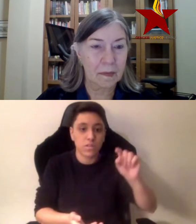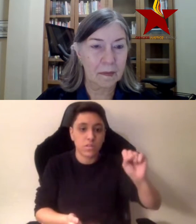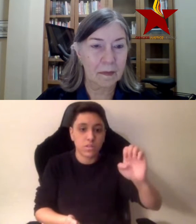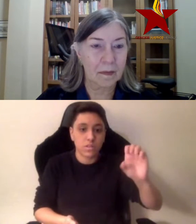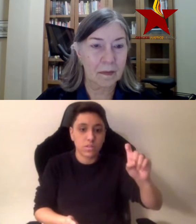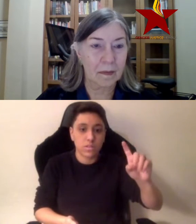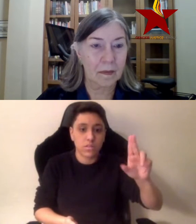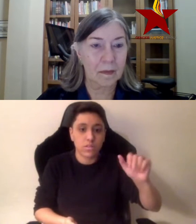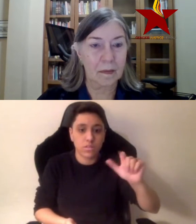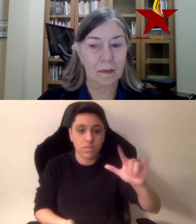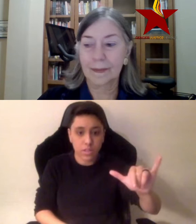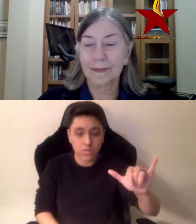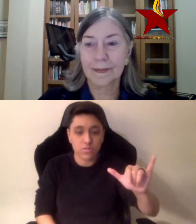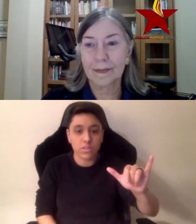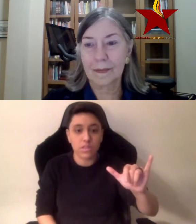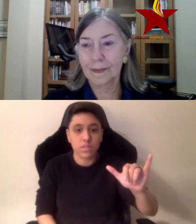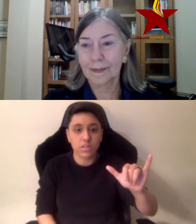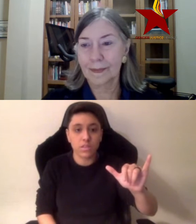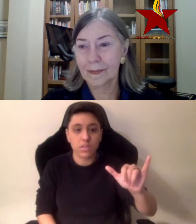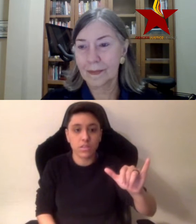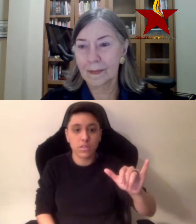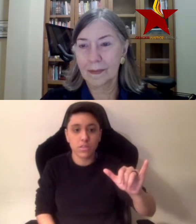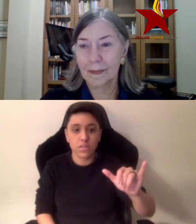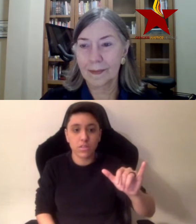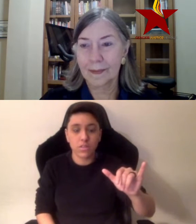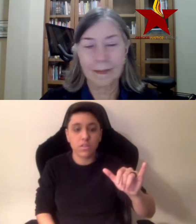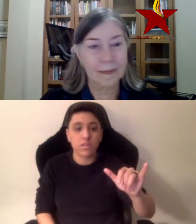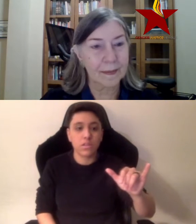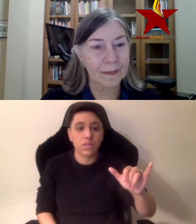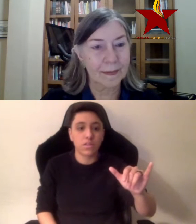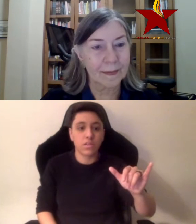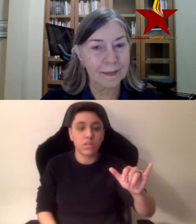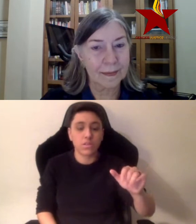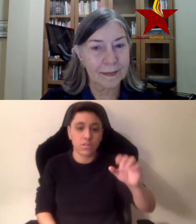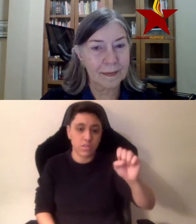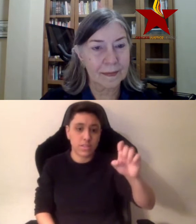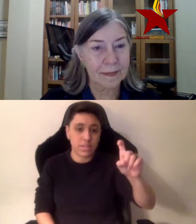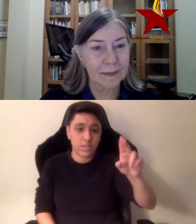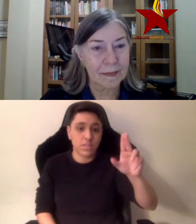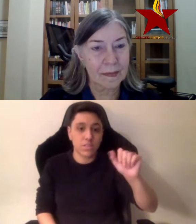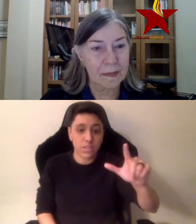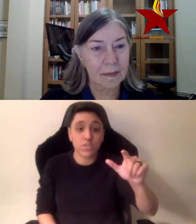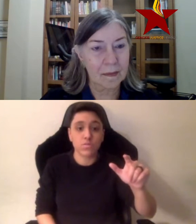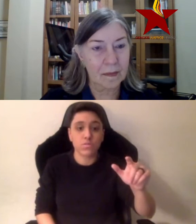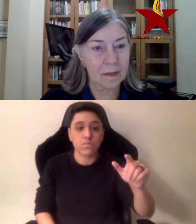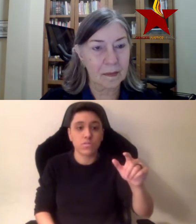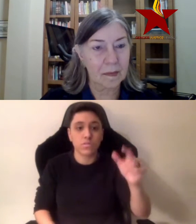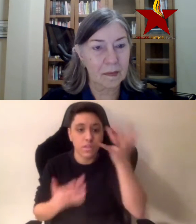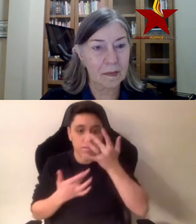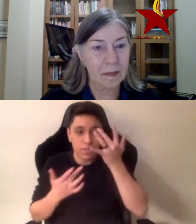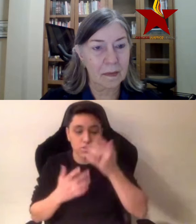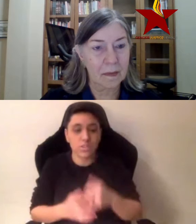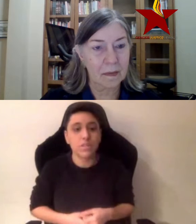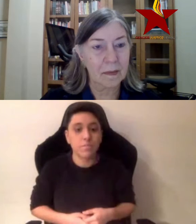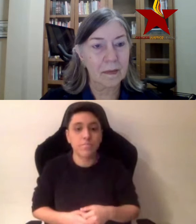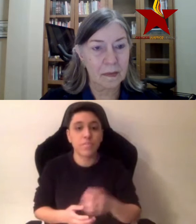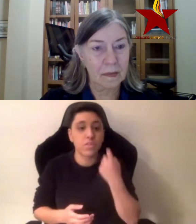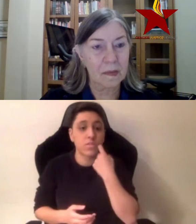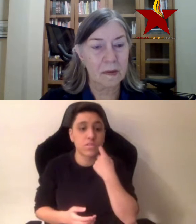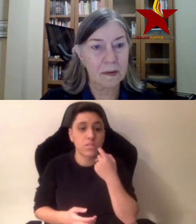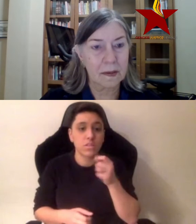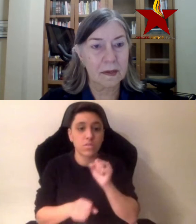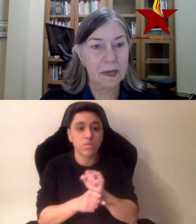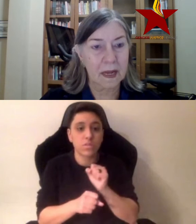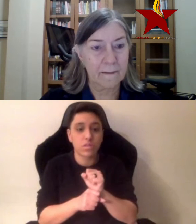Brandman University in Irvine for 6 years, most recently serving as director of family nurse practitioner program